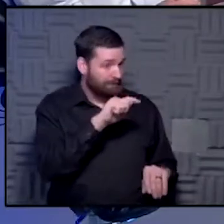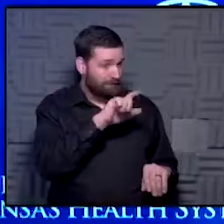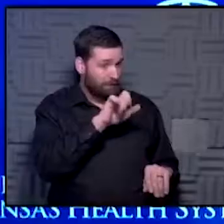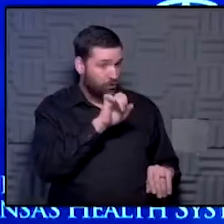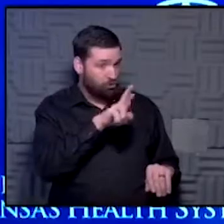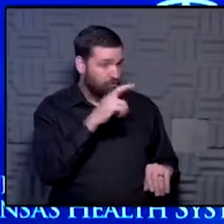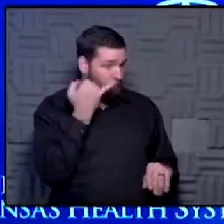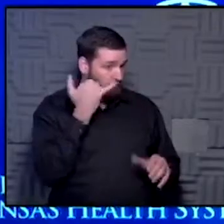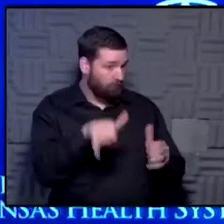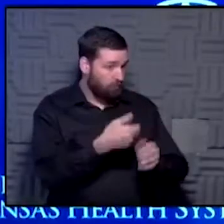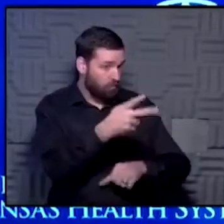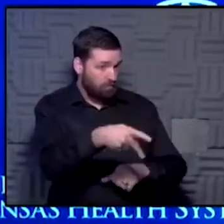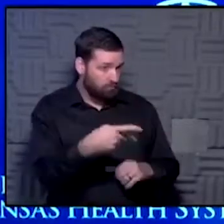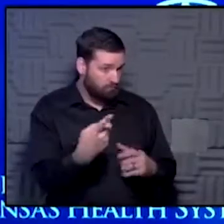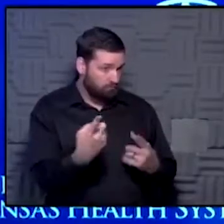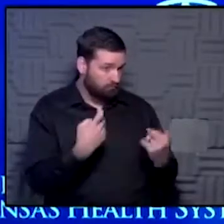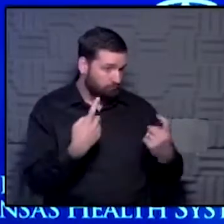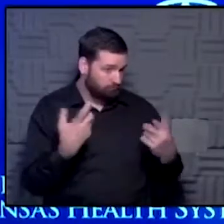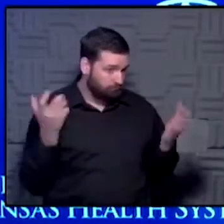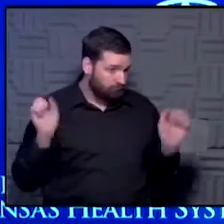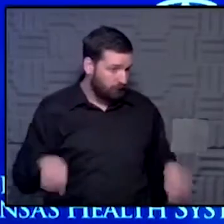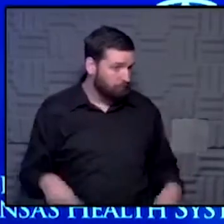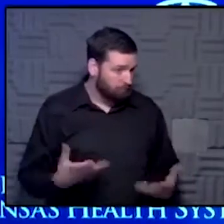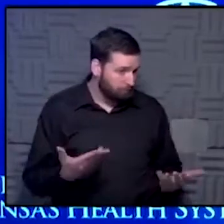follow-up, just let us know.